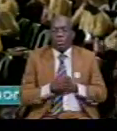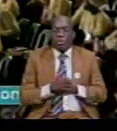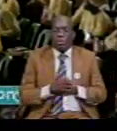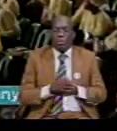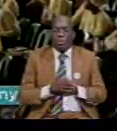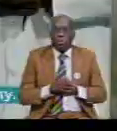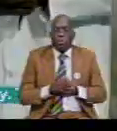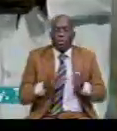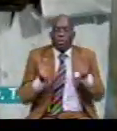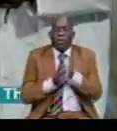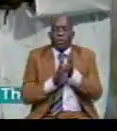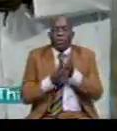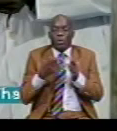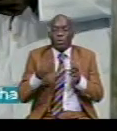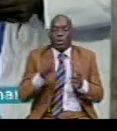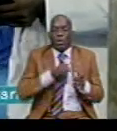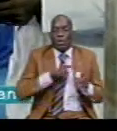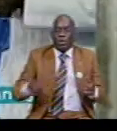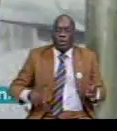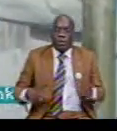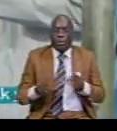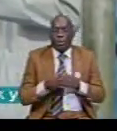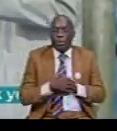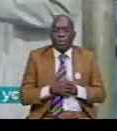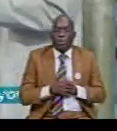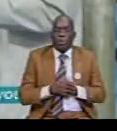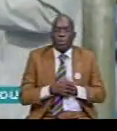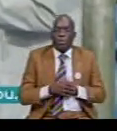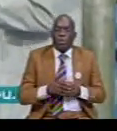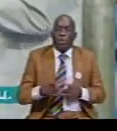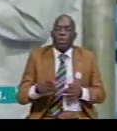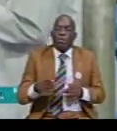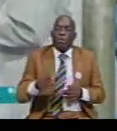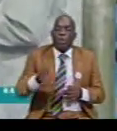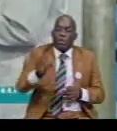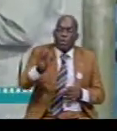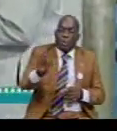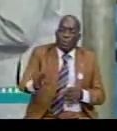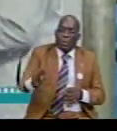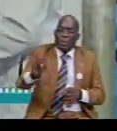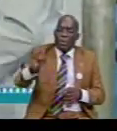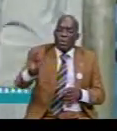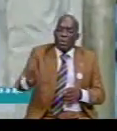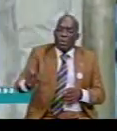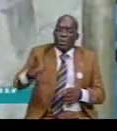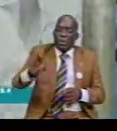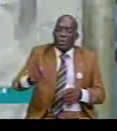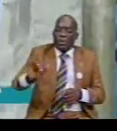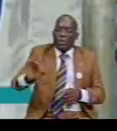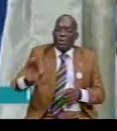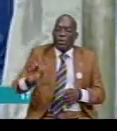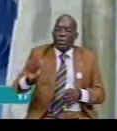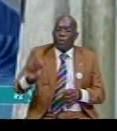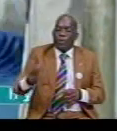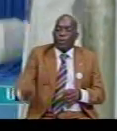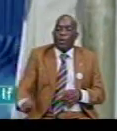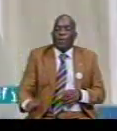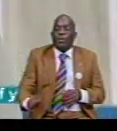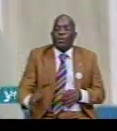Praise the Lord. Next, I have Sherifat Adisa, who is going to testify